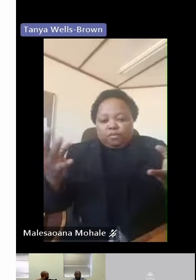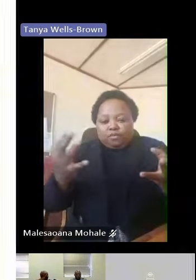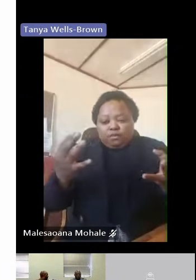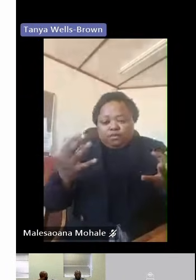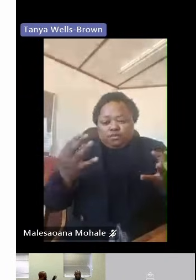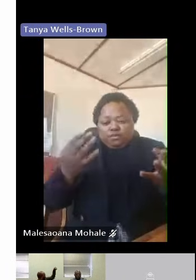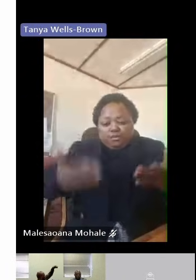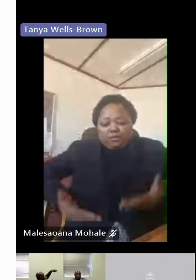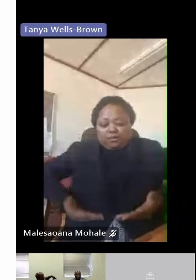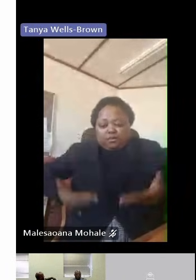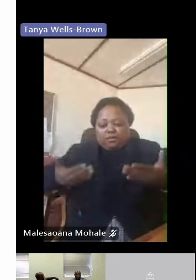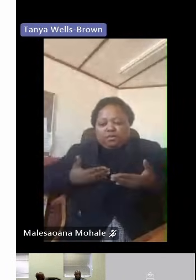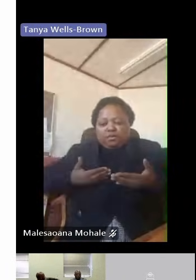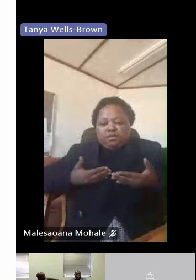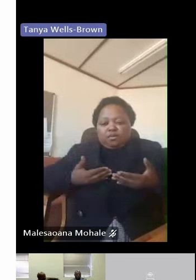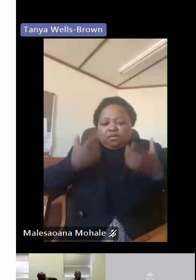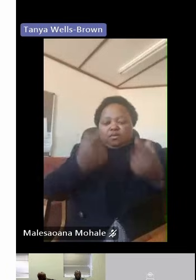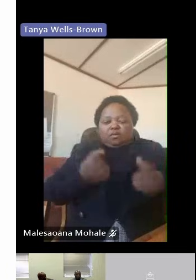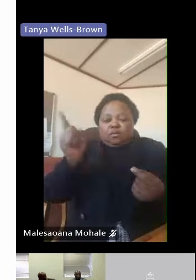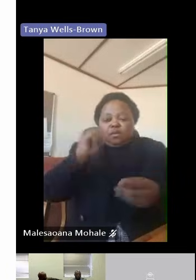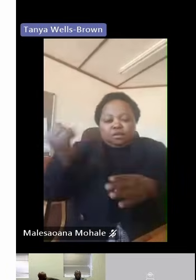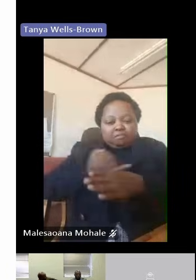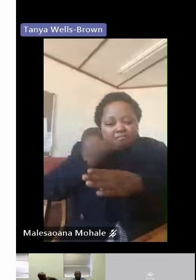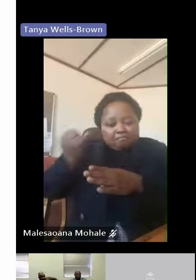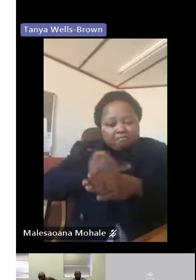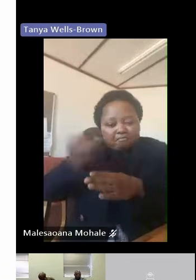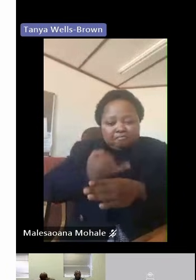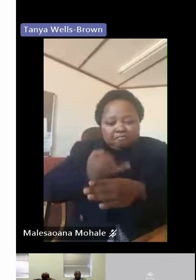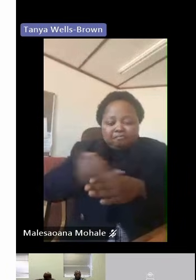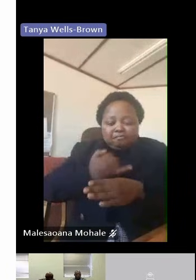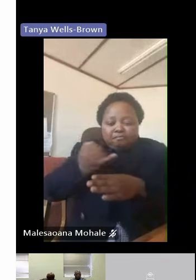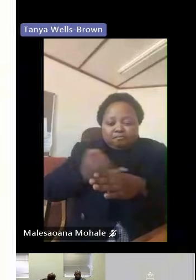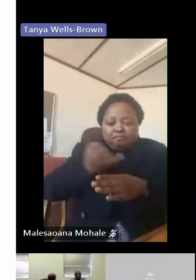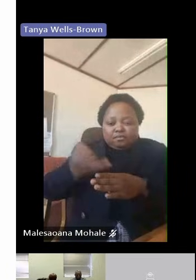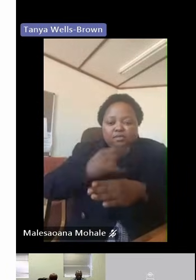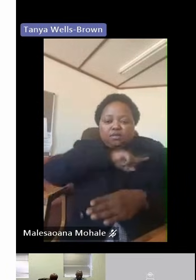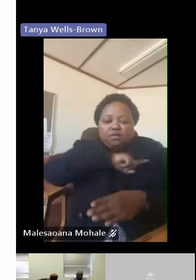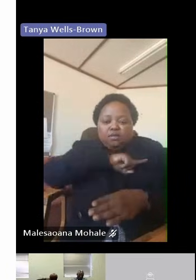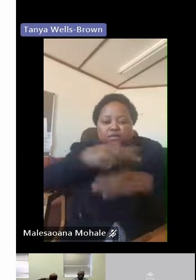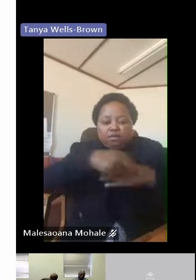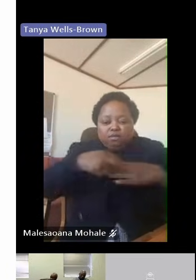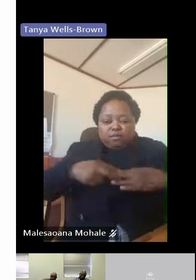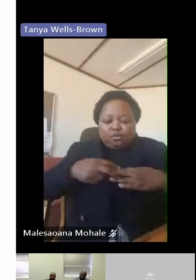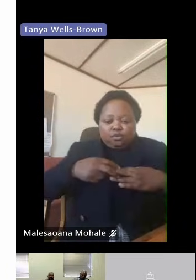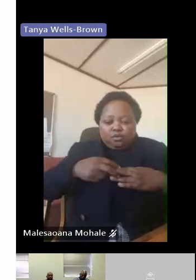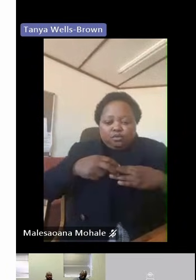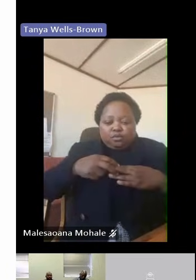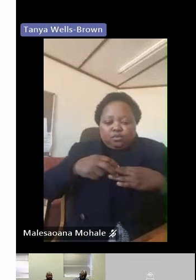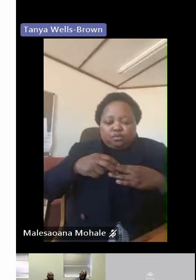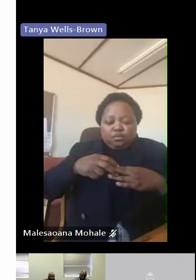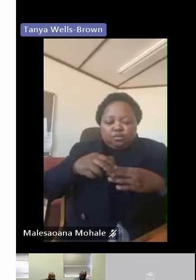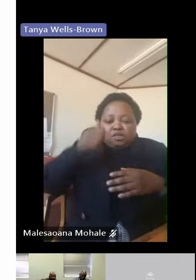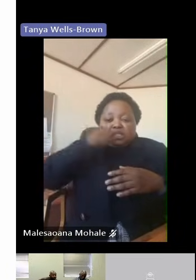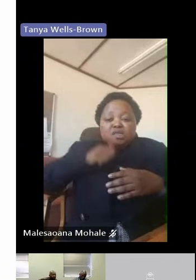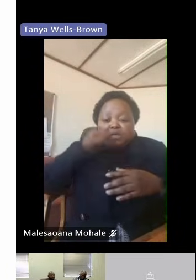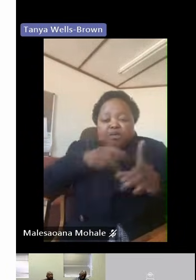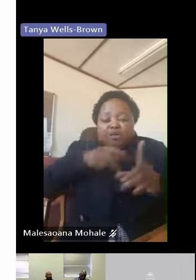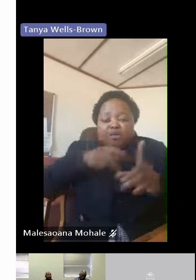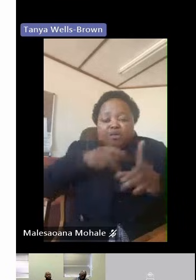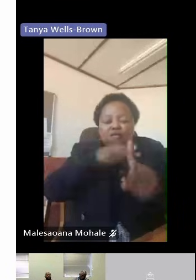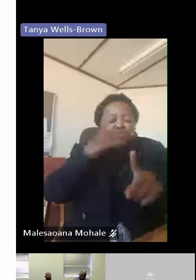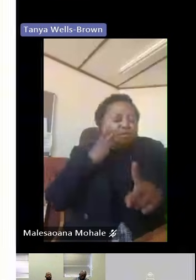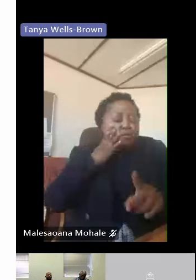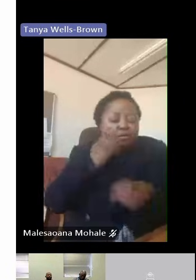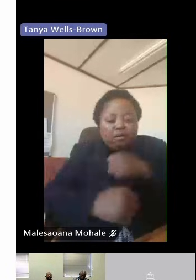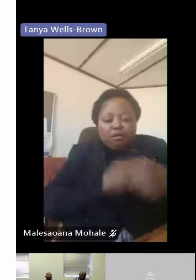in training to respond to sexual violence. This was done in around 2021, but